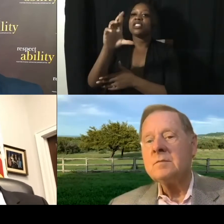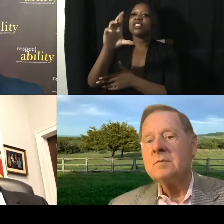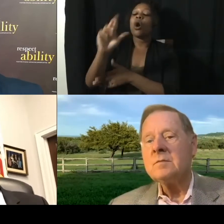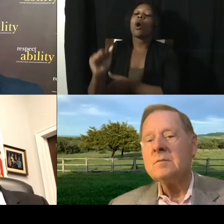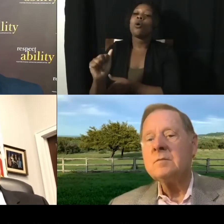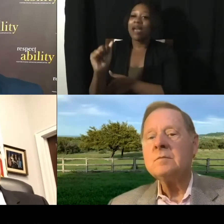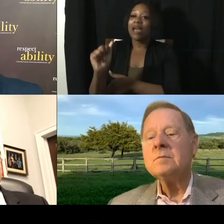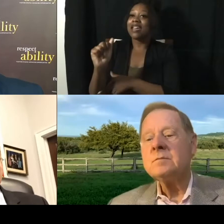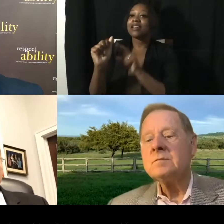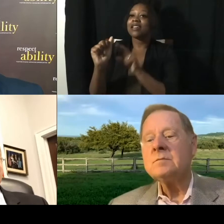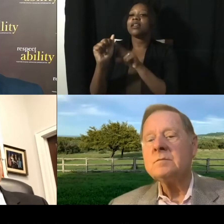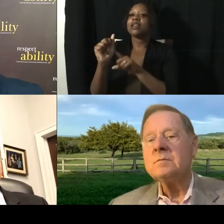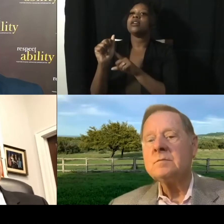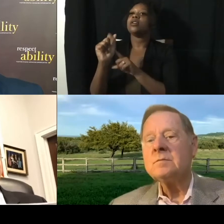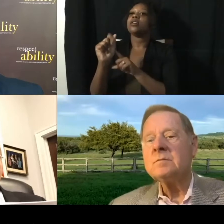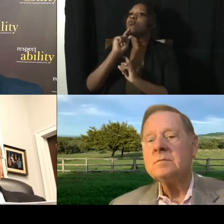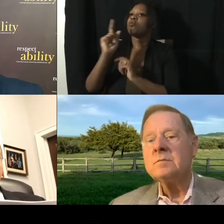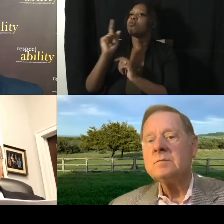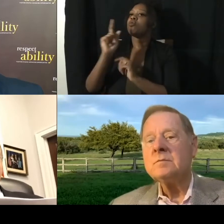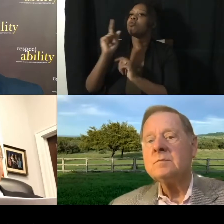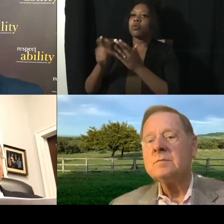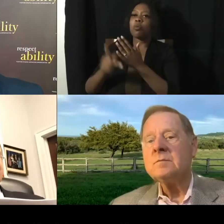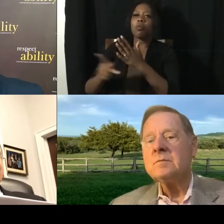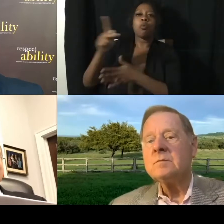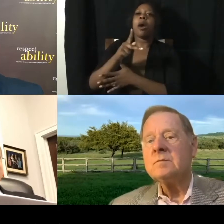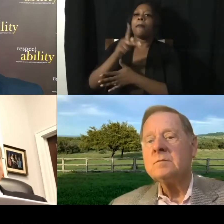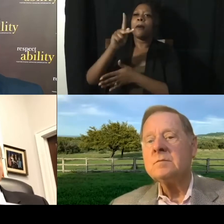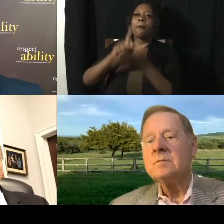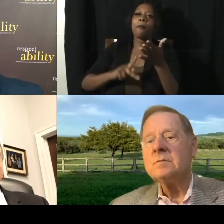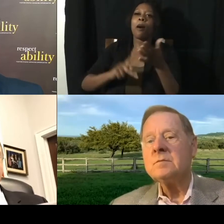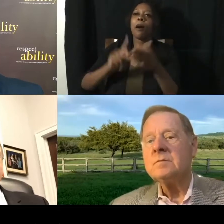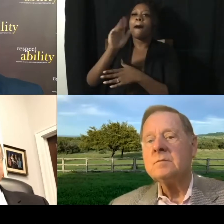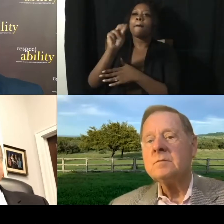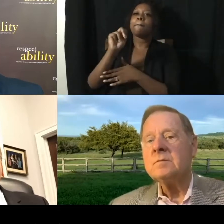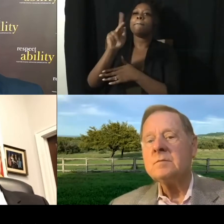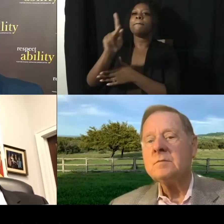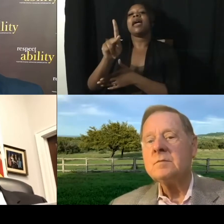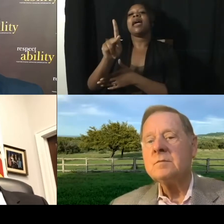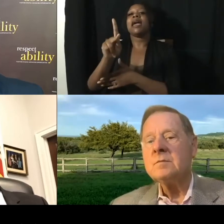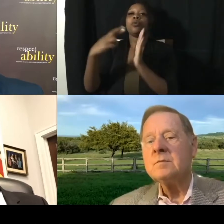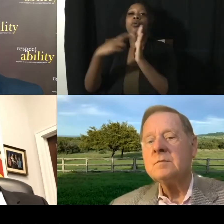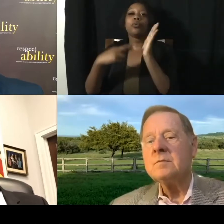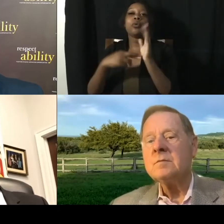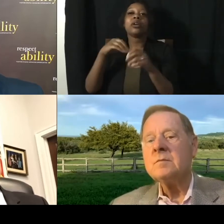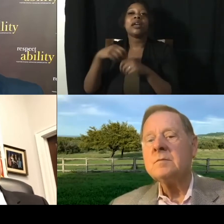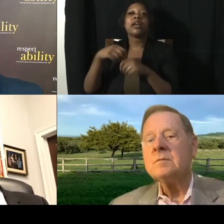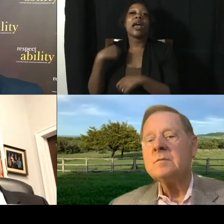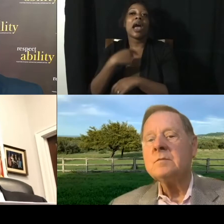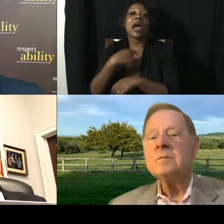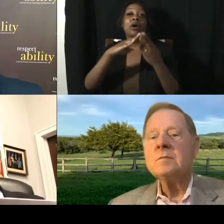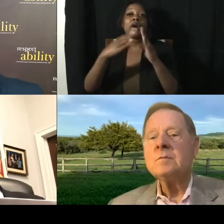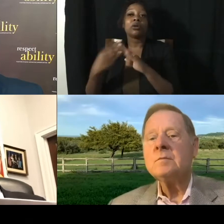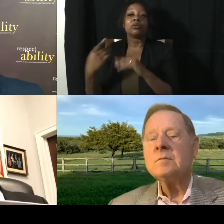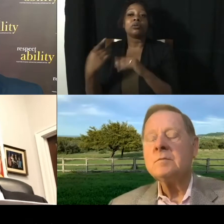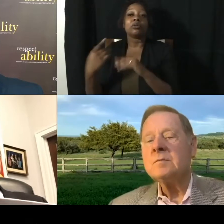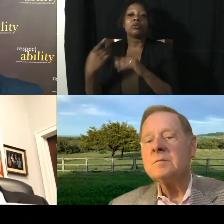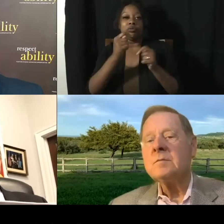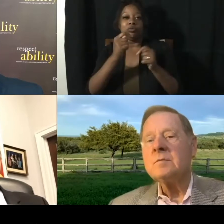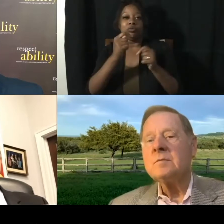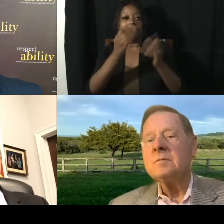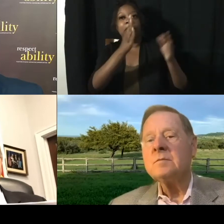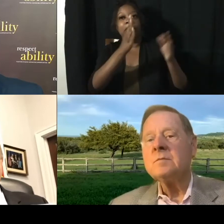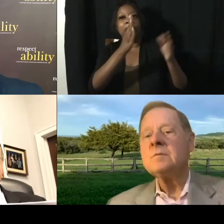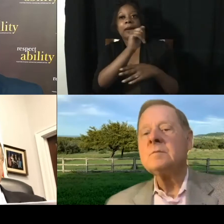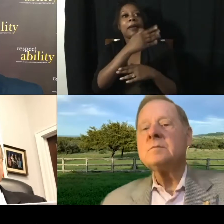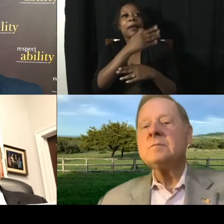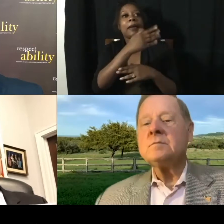bank regulation in our country. It was designed to encourage banks to meet the needs of borrowers who have